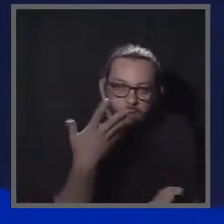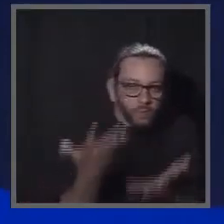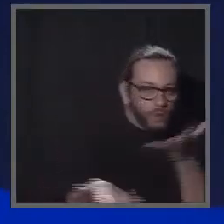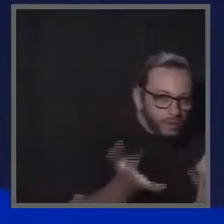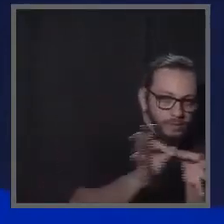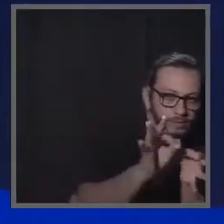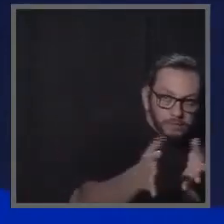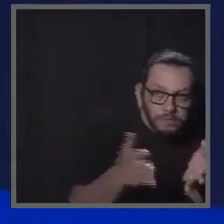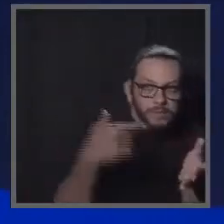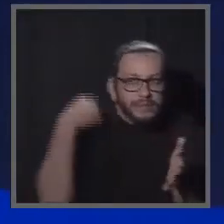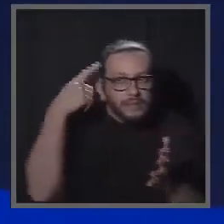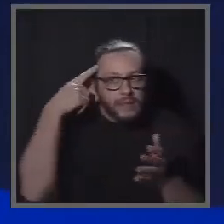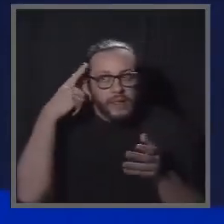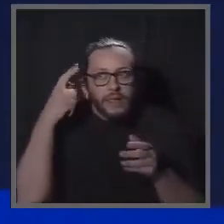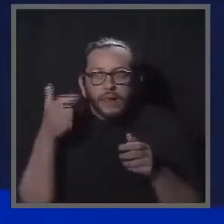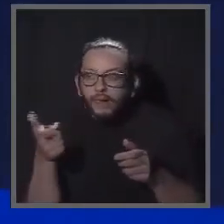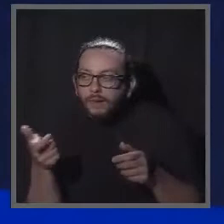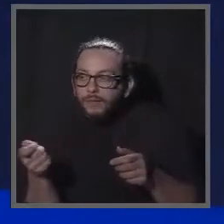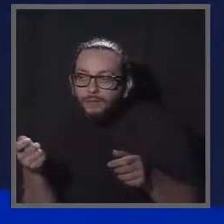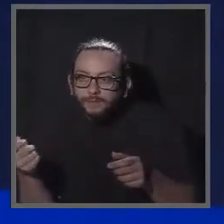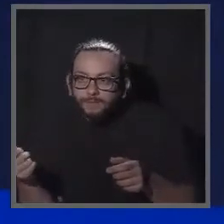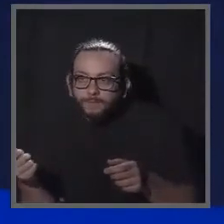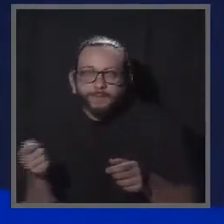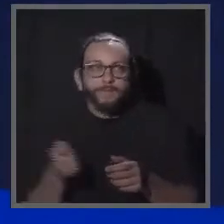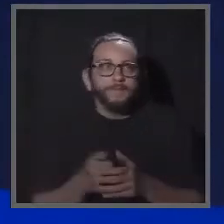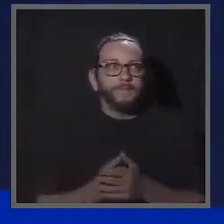remote from Sarah.